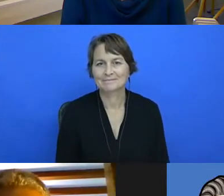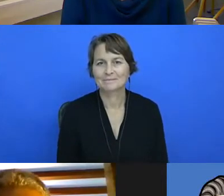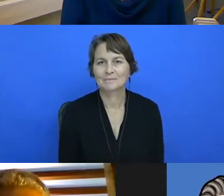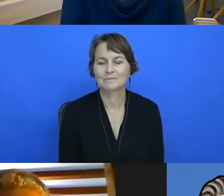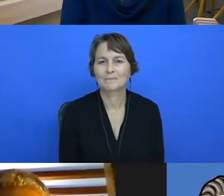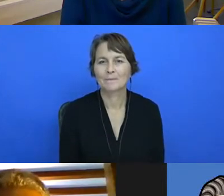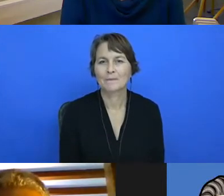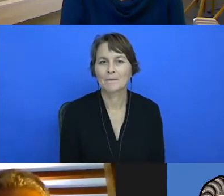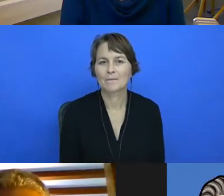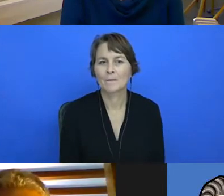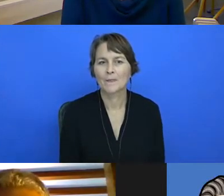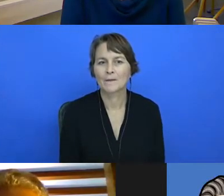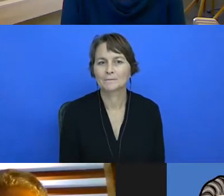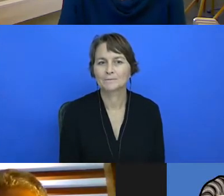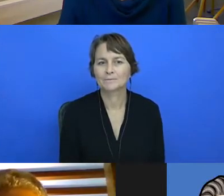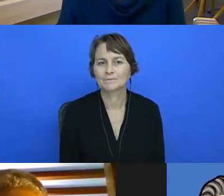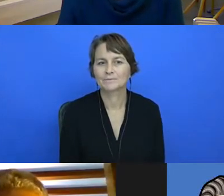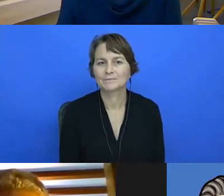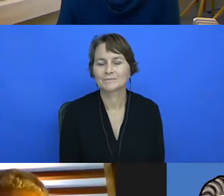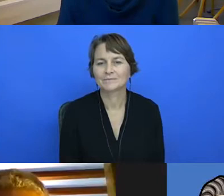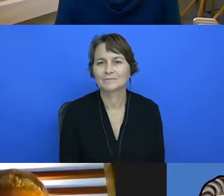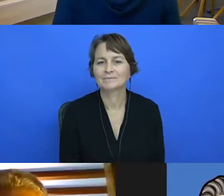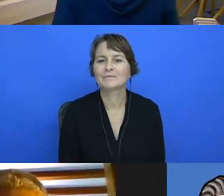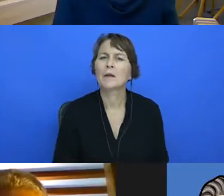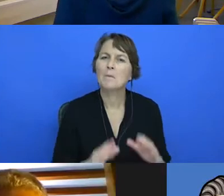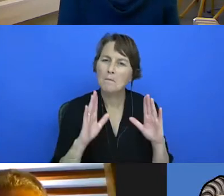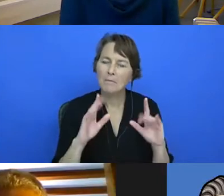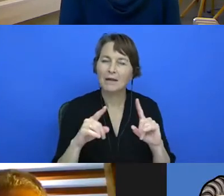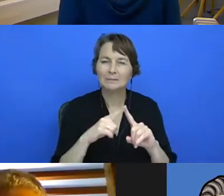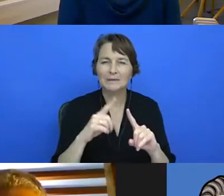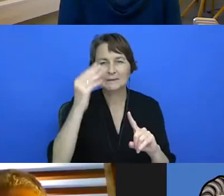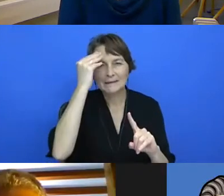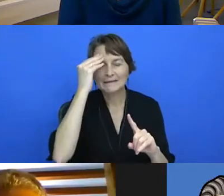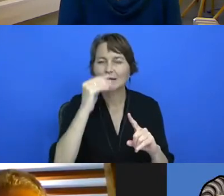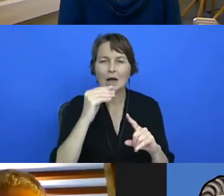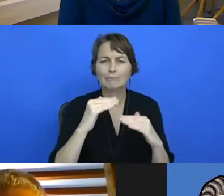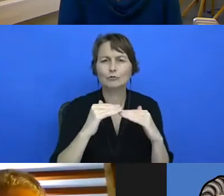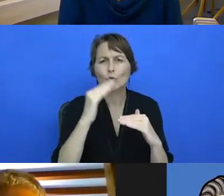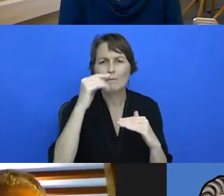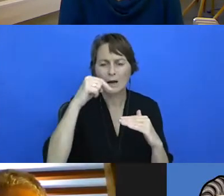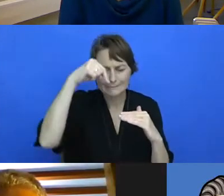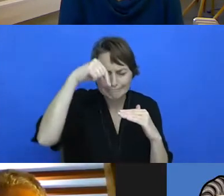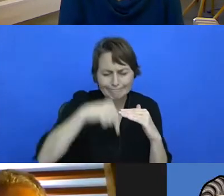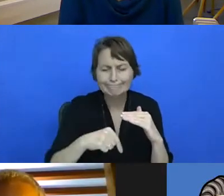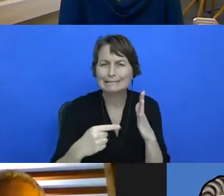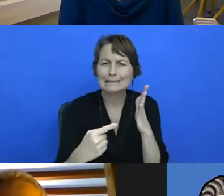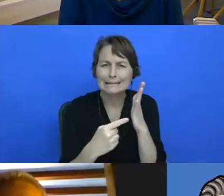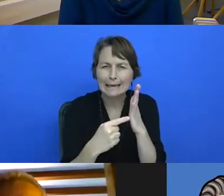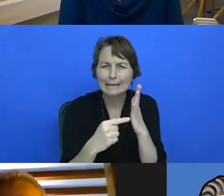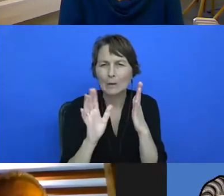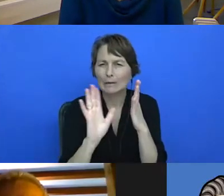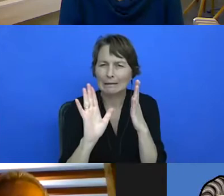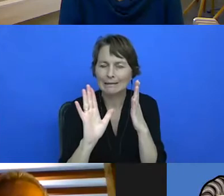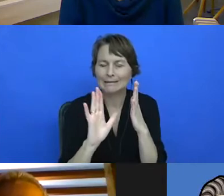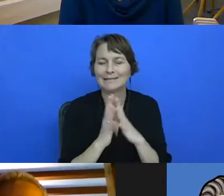without getting too technical and not too detailed about the technical stuff, I'm sure